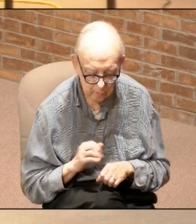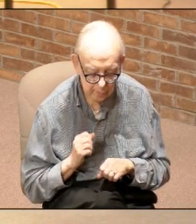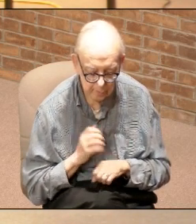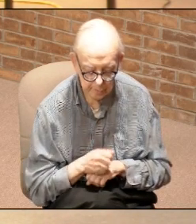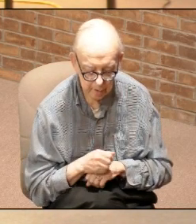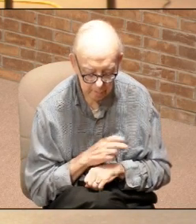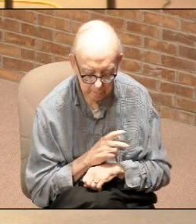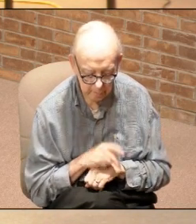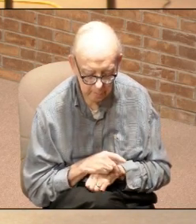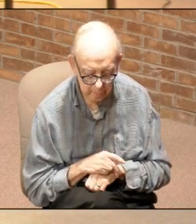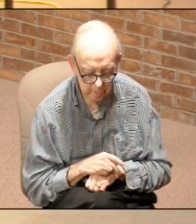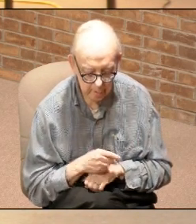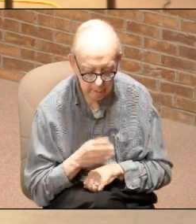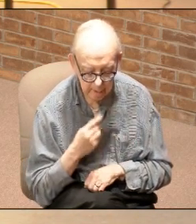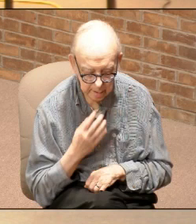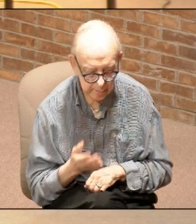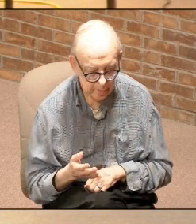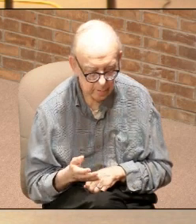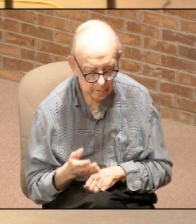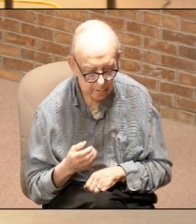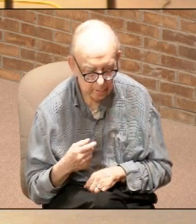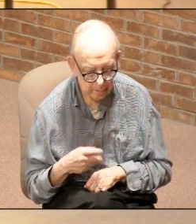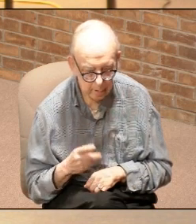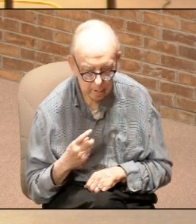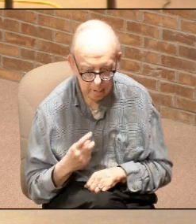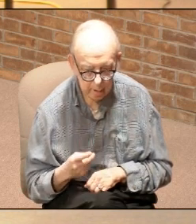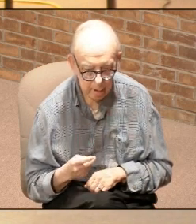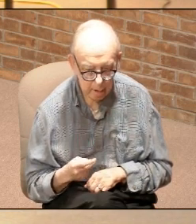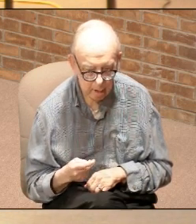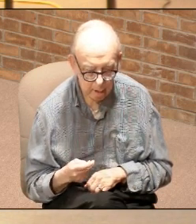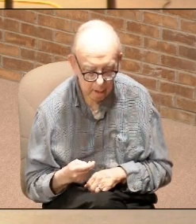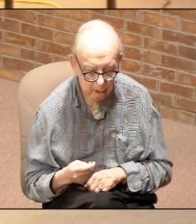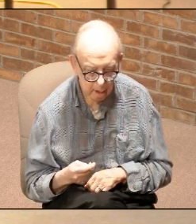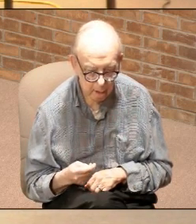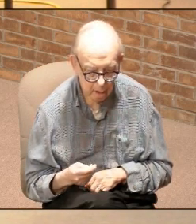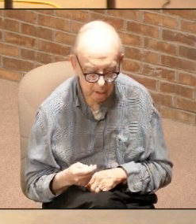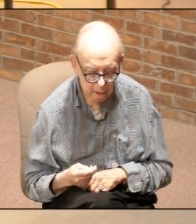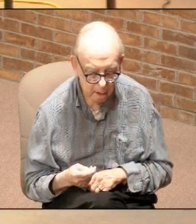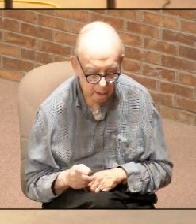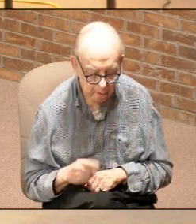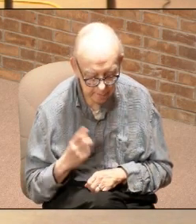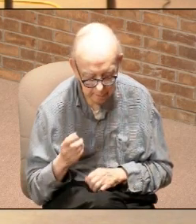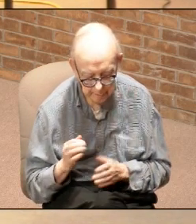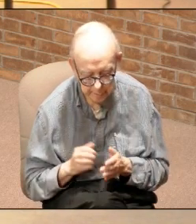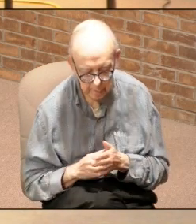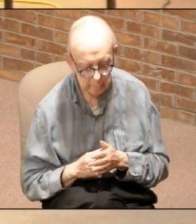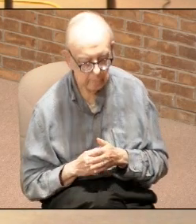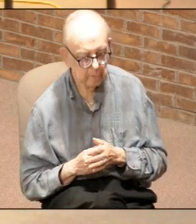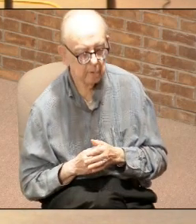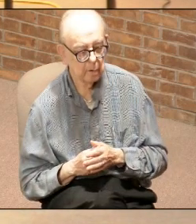is there paul said um when you think about it